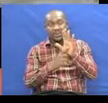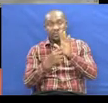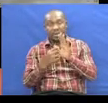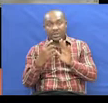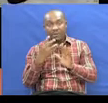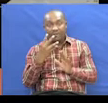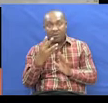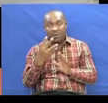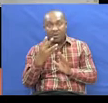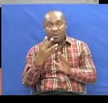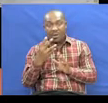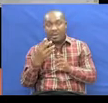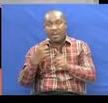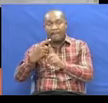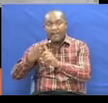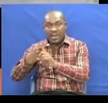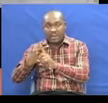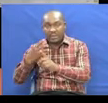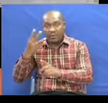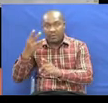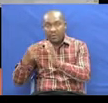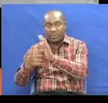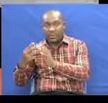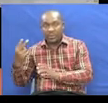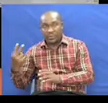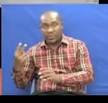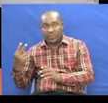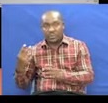then 10. So P is equal